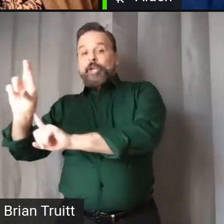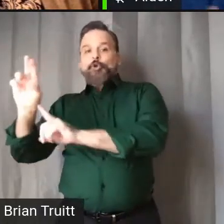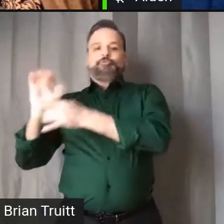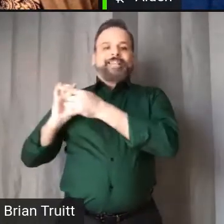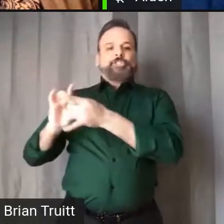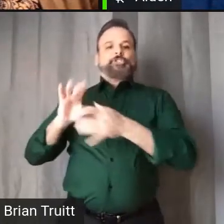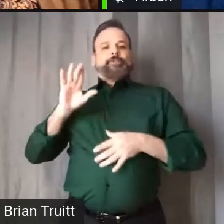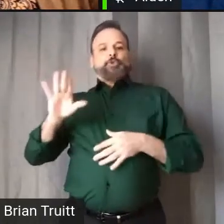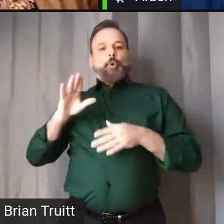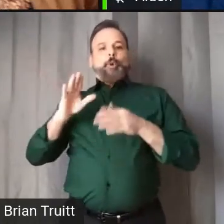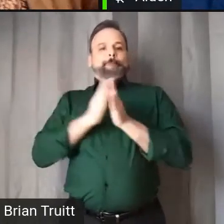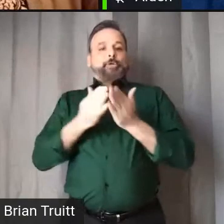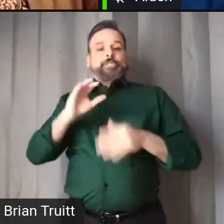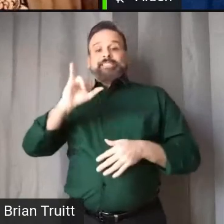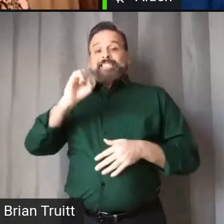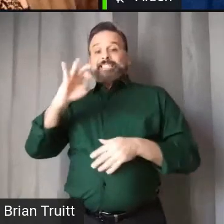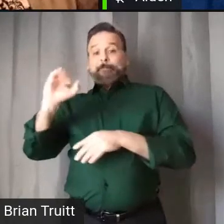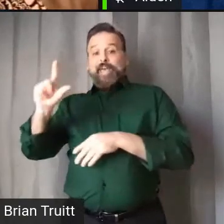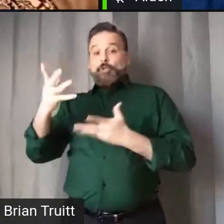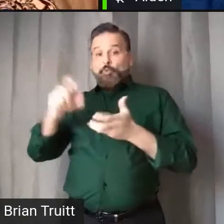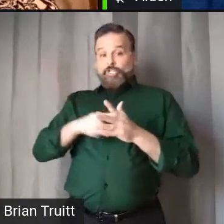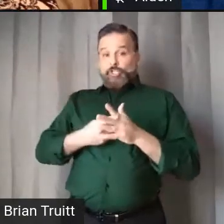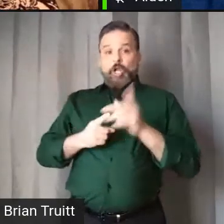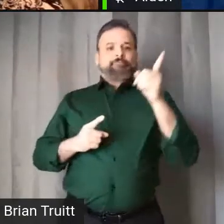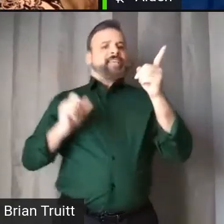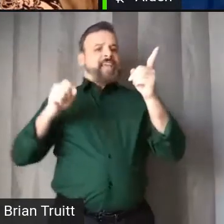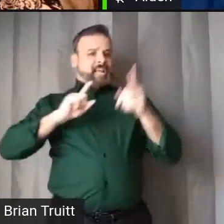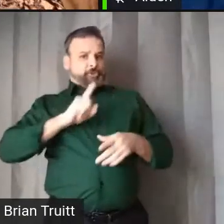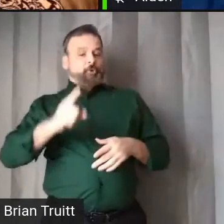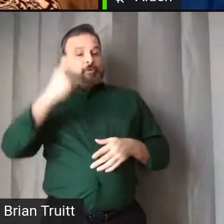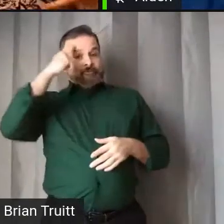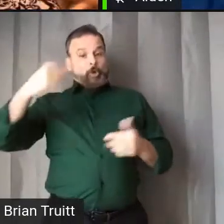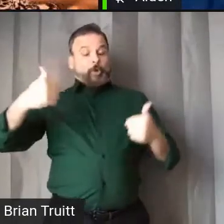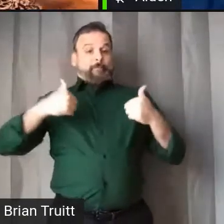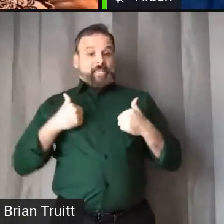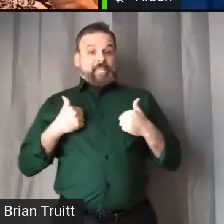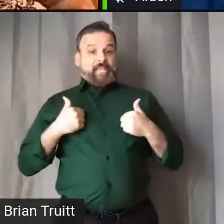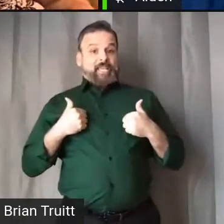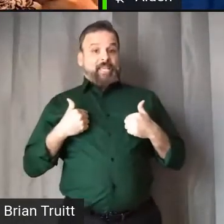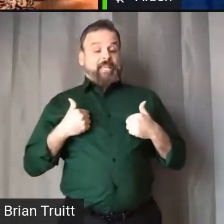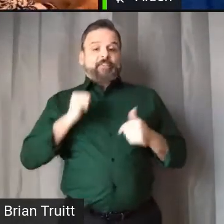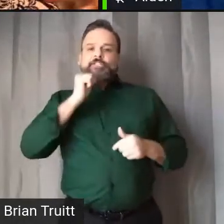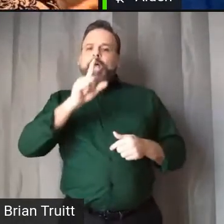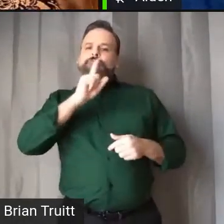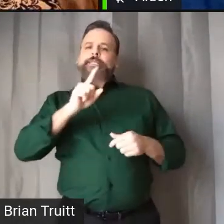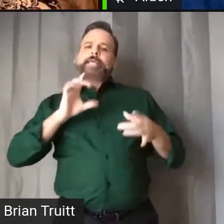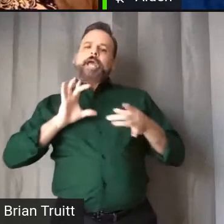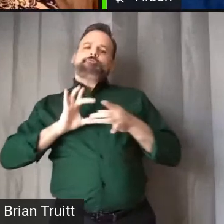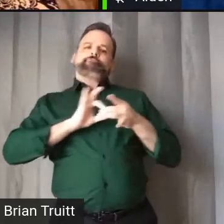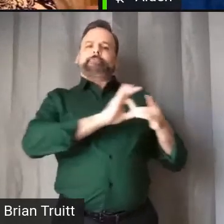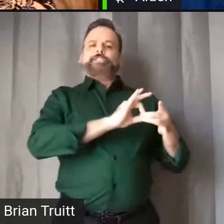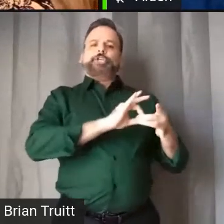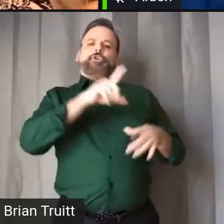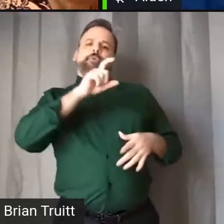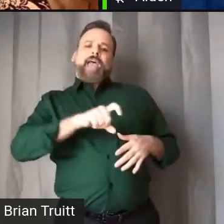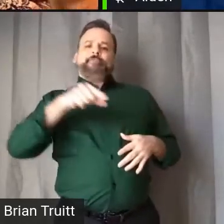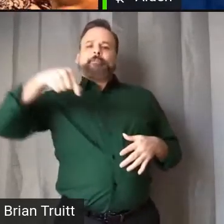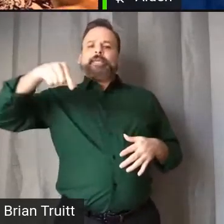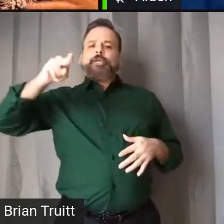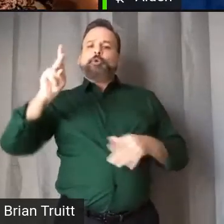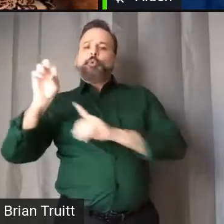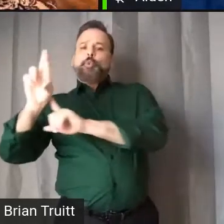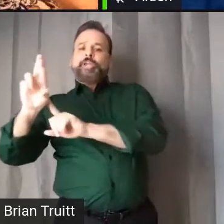Isabel, would you like to start us off? Yeah, sure. So for me, there isn't necessarily a tie where you have to be queer to have magic,